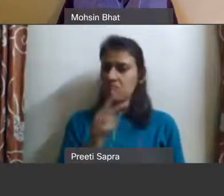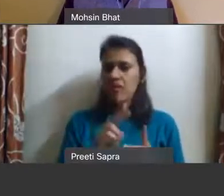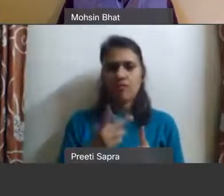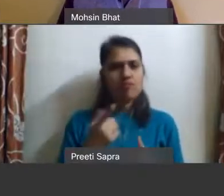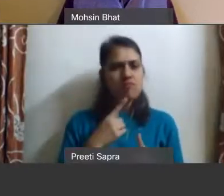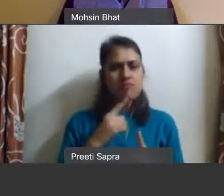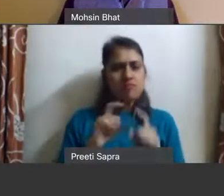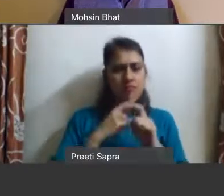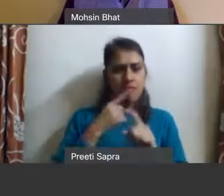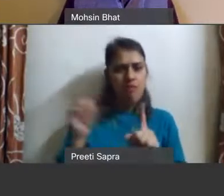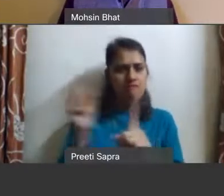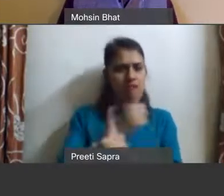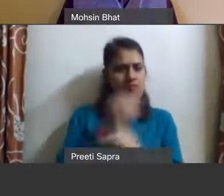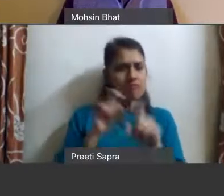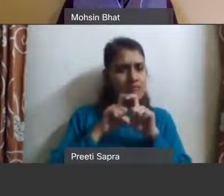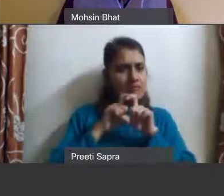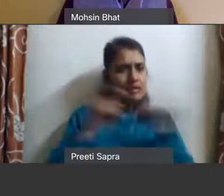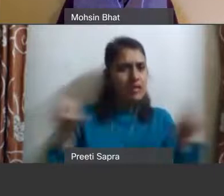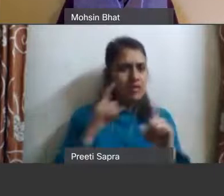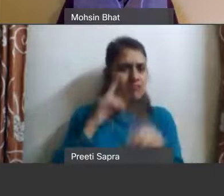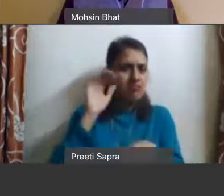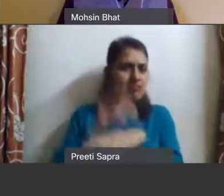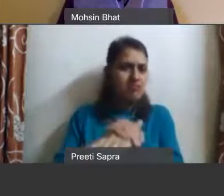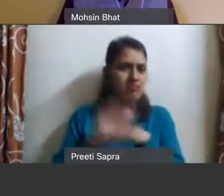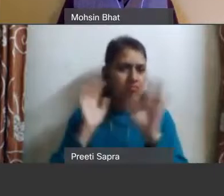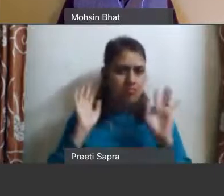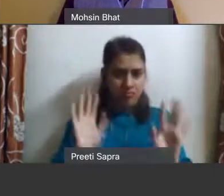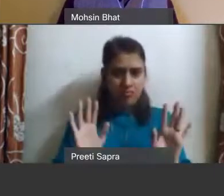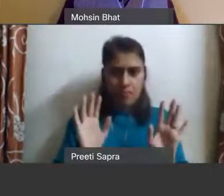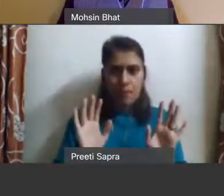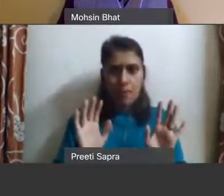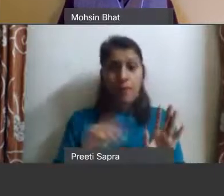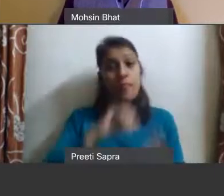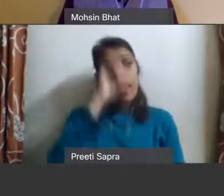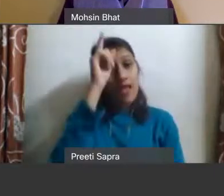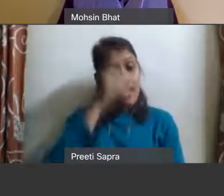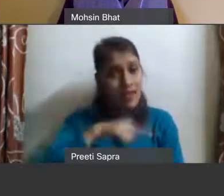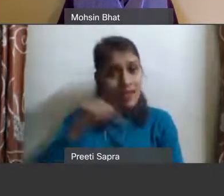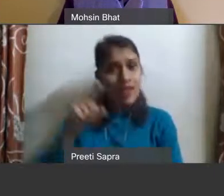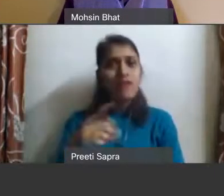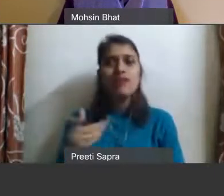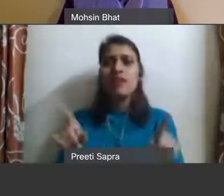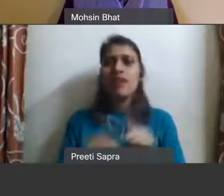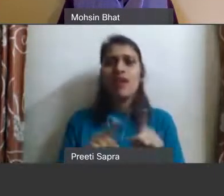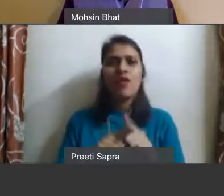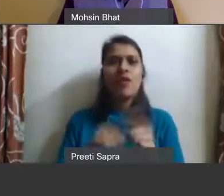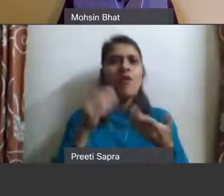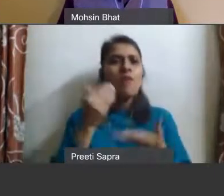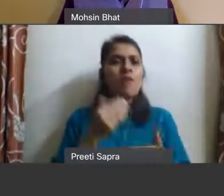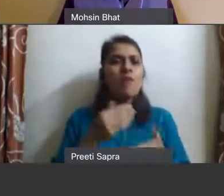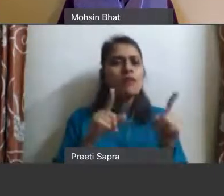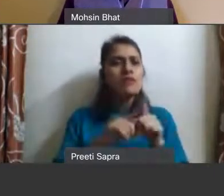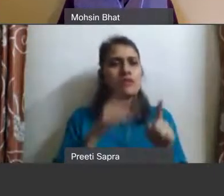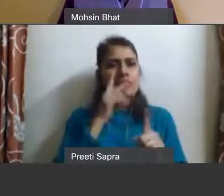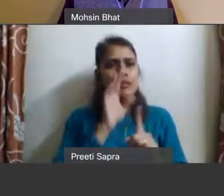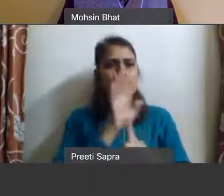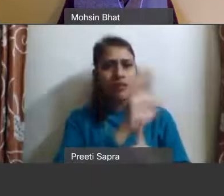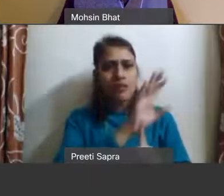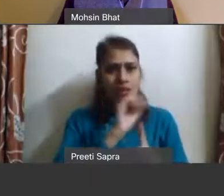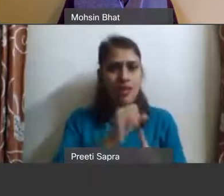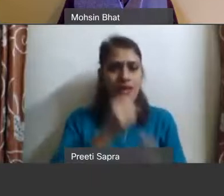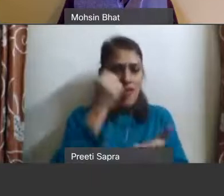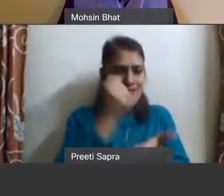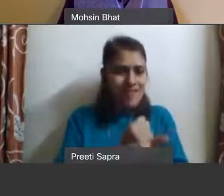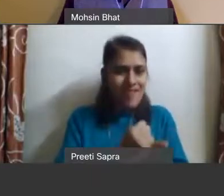India's international obligations. Under Child Rights Convention, India is bound by the obligation of securing the right